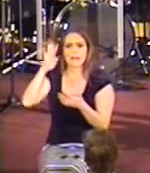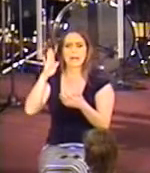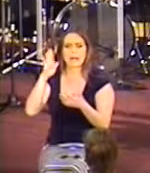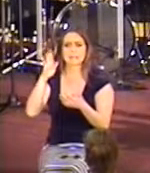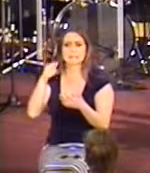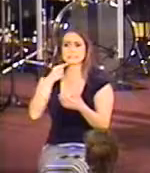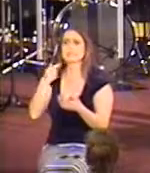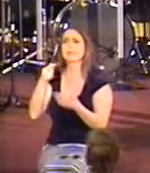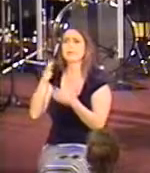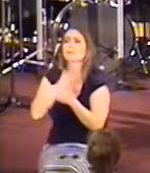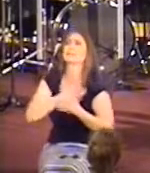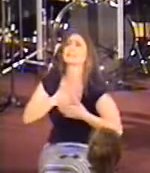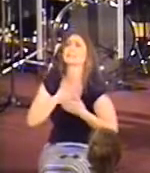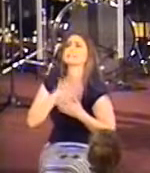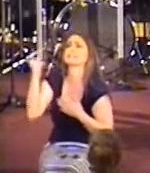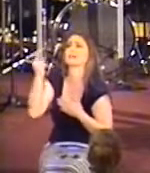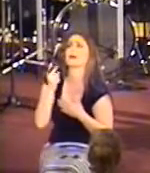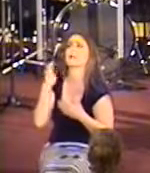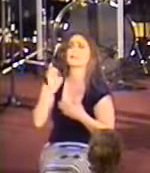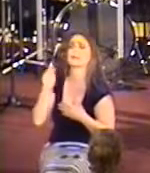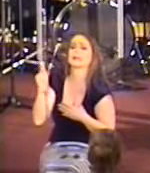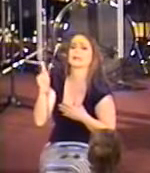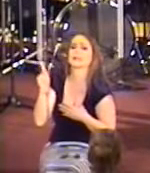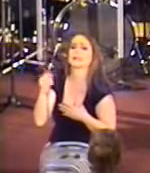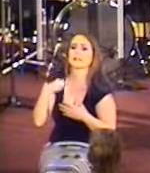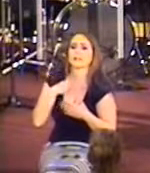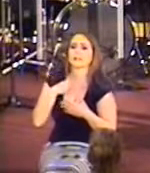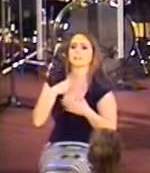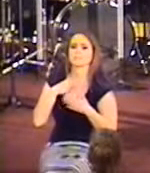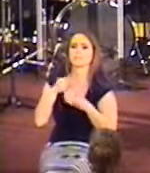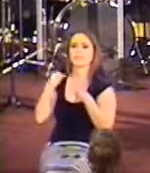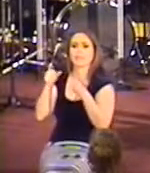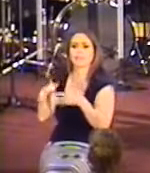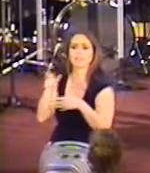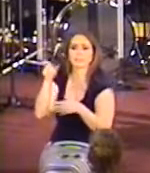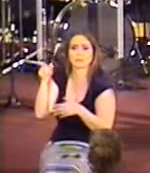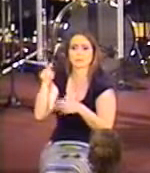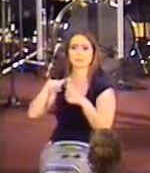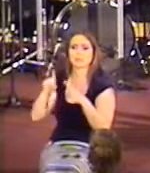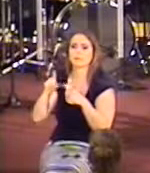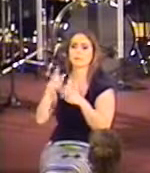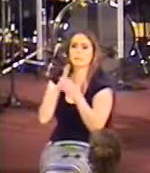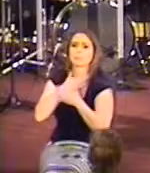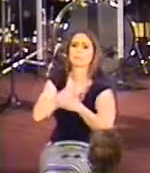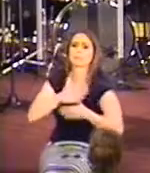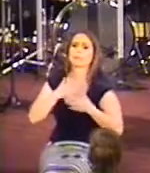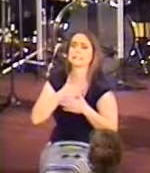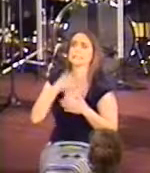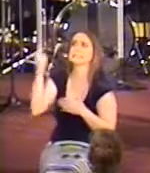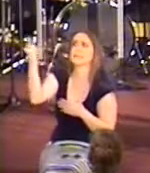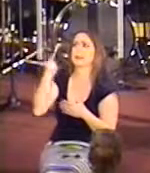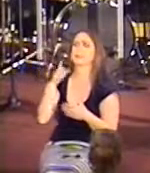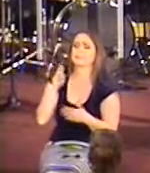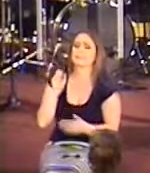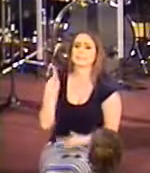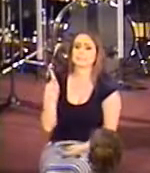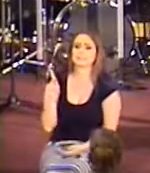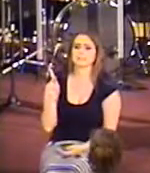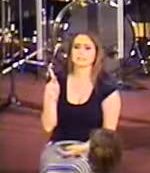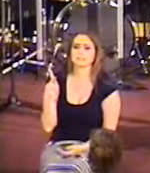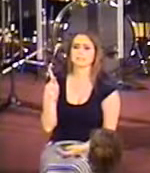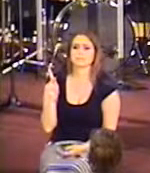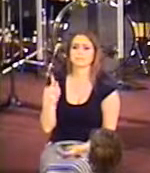near again. I cast you off. Please come back. And so he wrote 10 penitential psalms for that